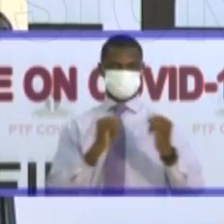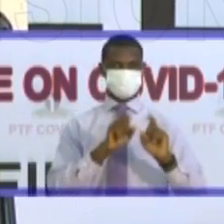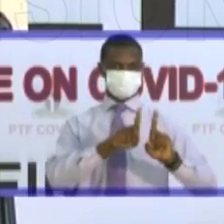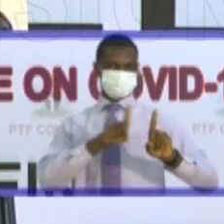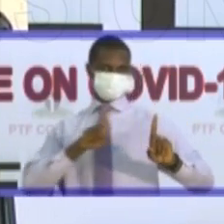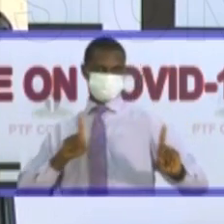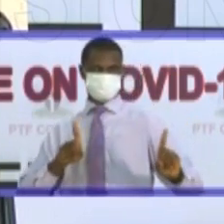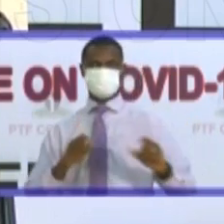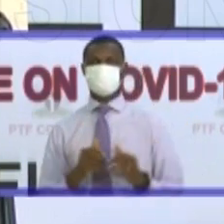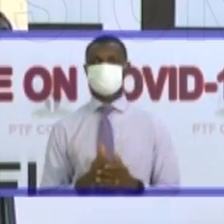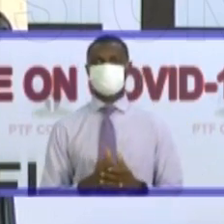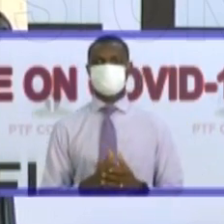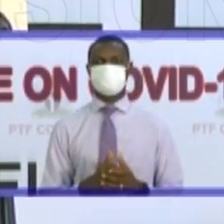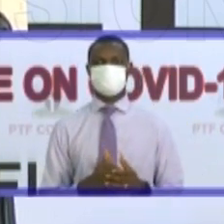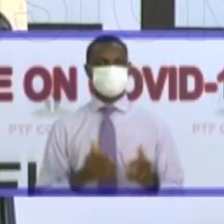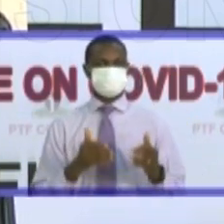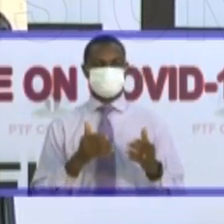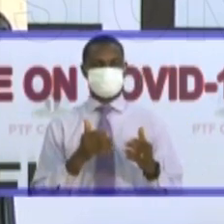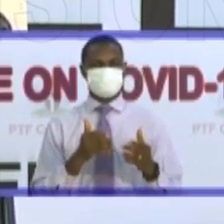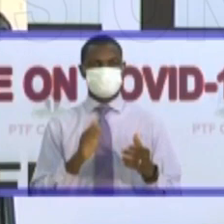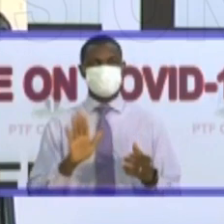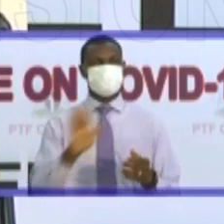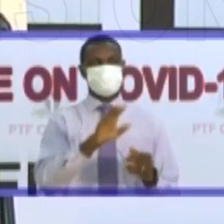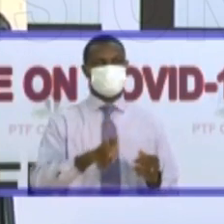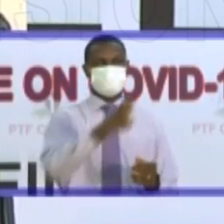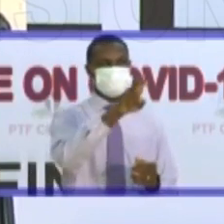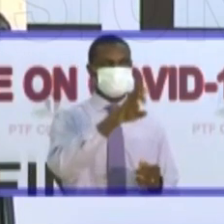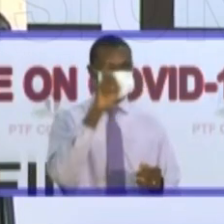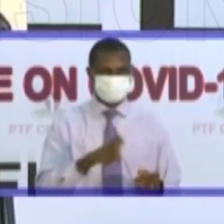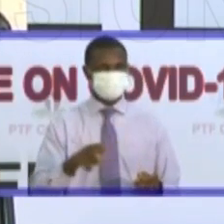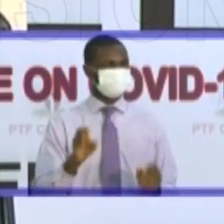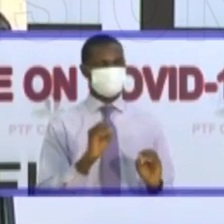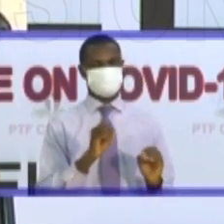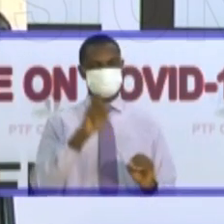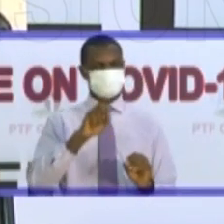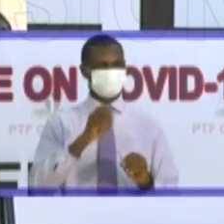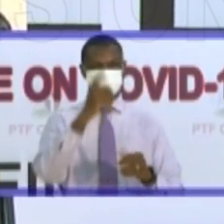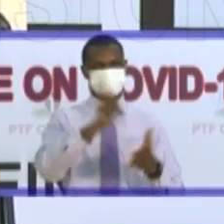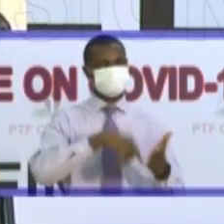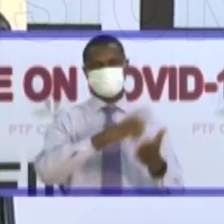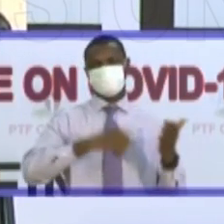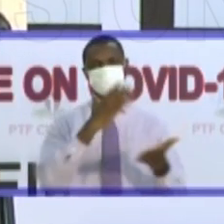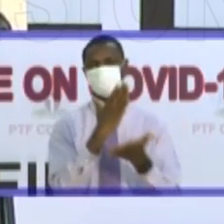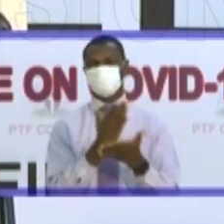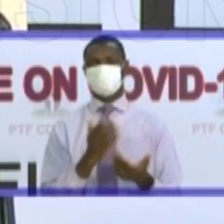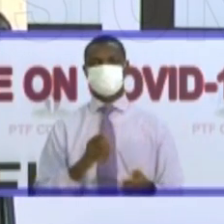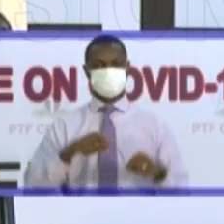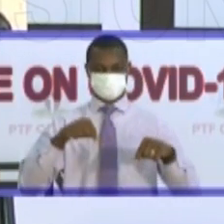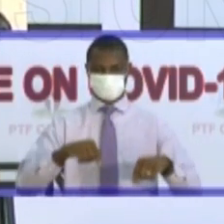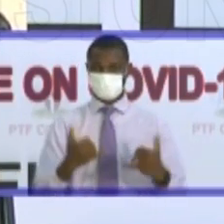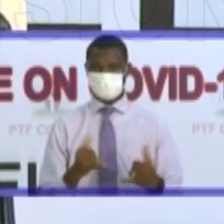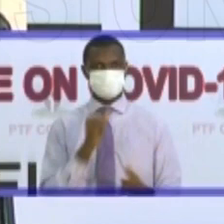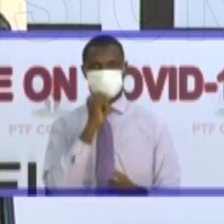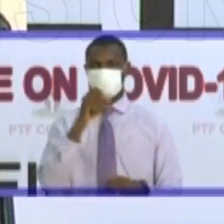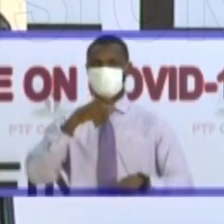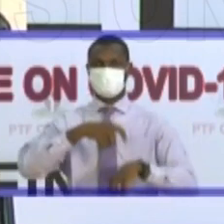cancel all non-essential travel out of the place where you reside. This is not the time